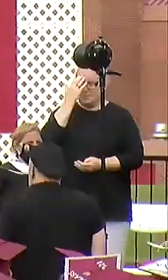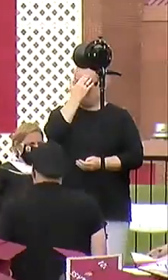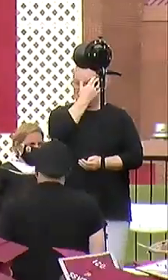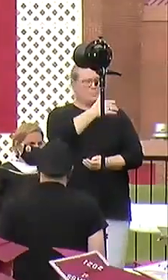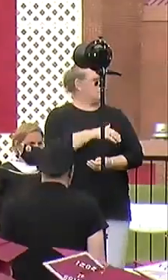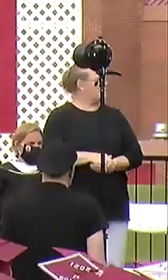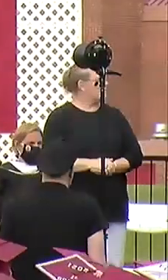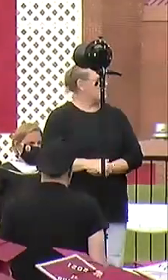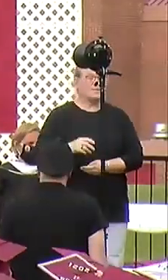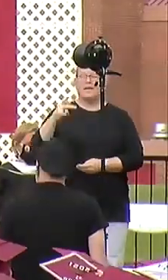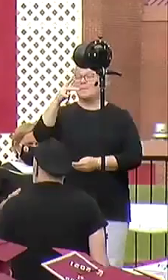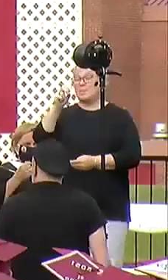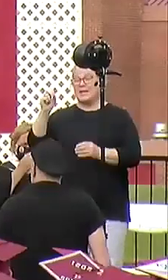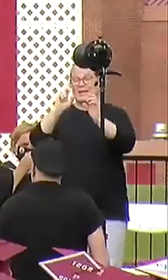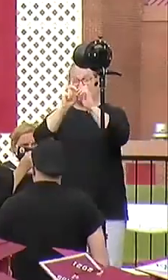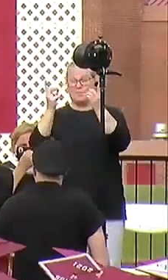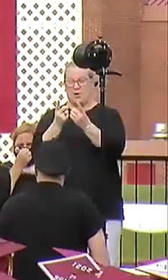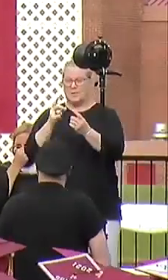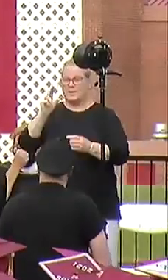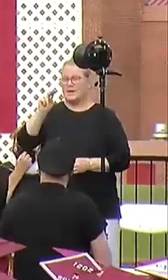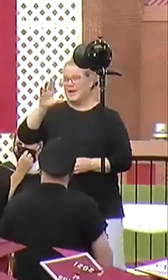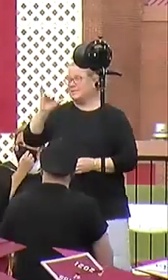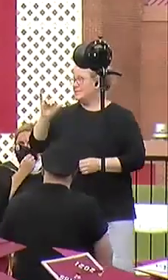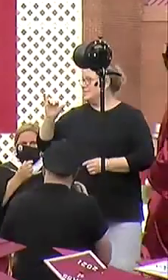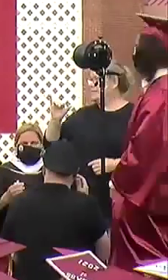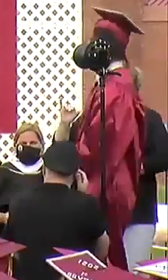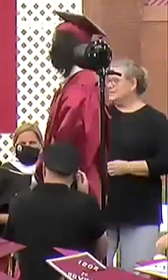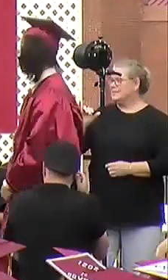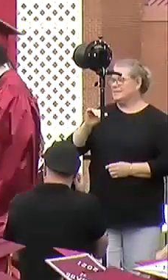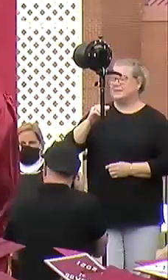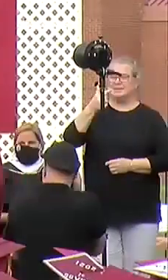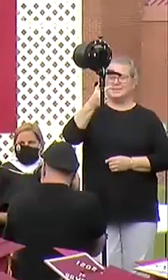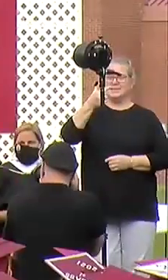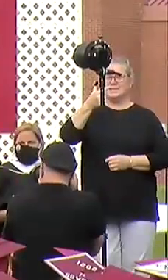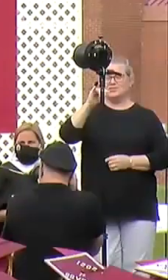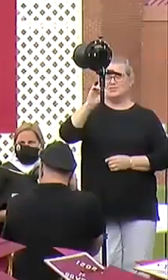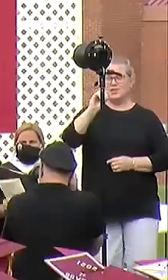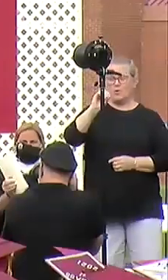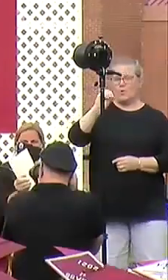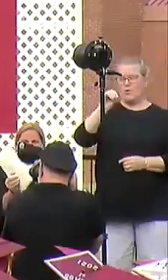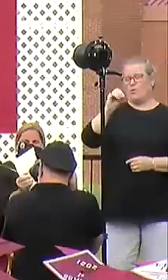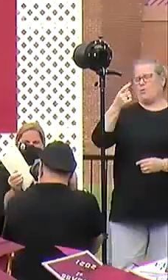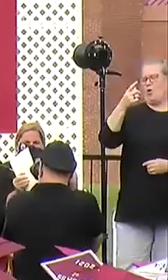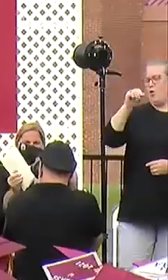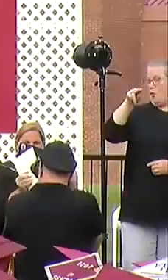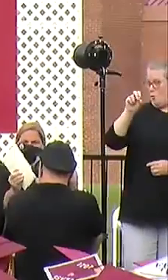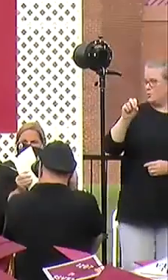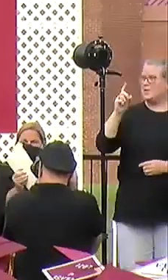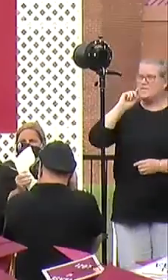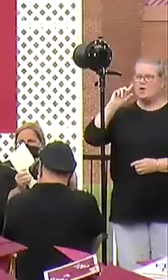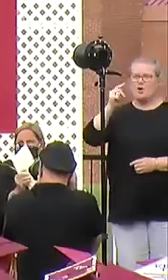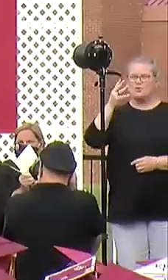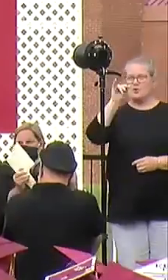In the physical education department, Ms. Nancy Giaguone will present the Green Scholar Cord to Tomas Makaset.